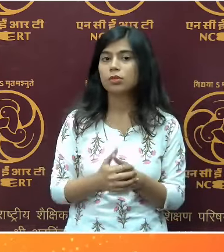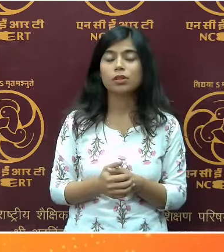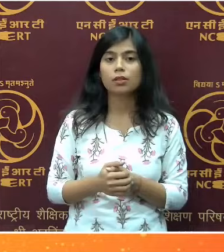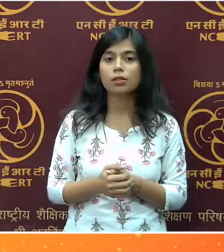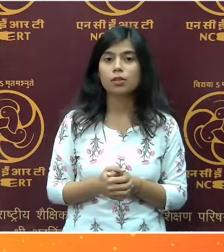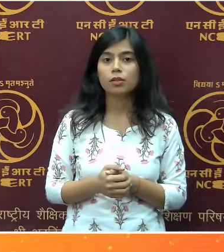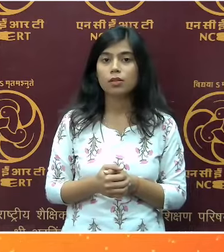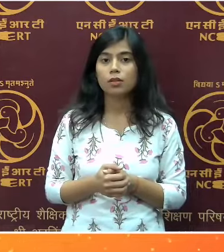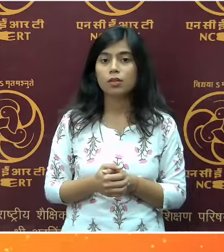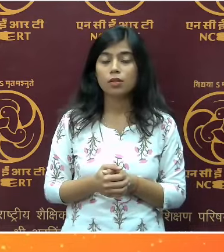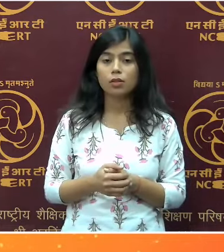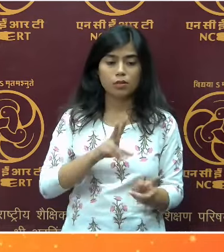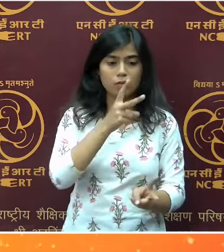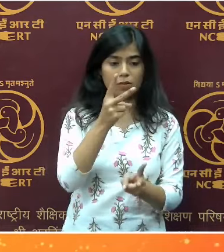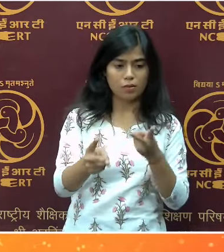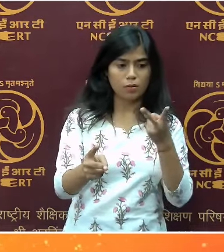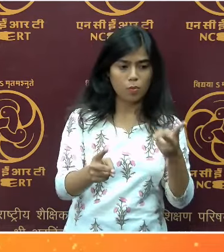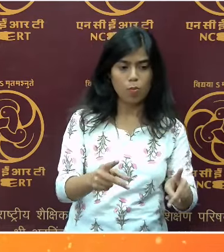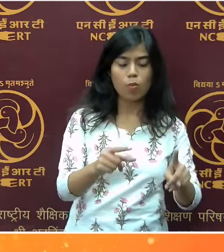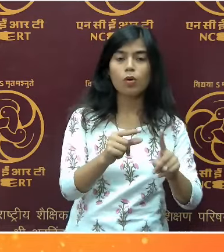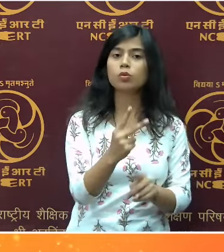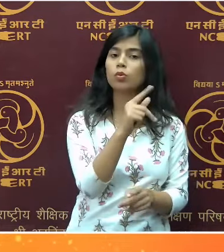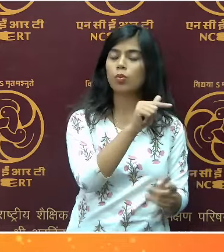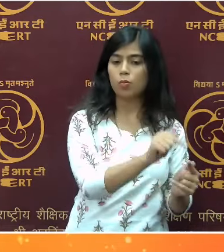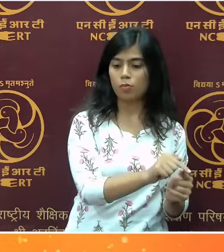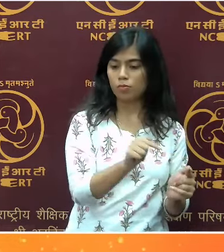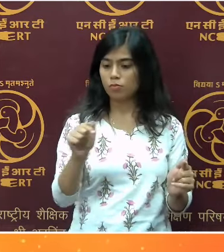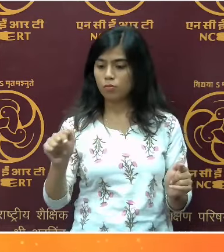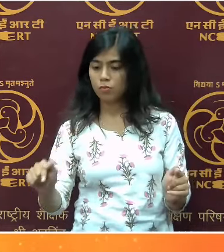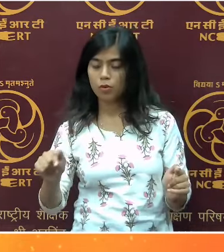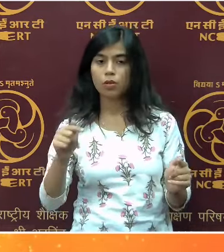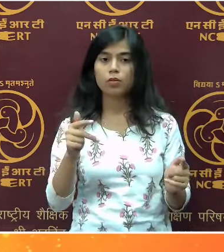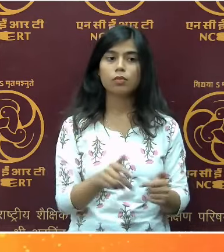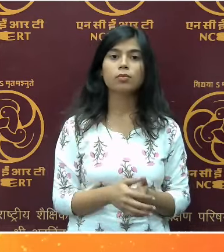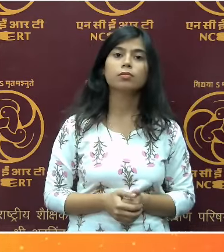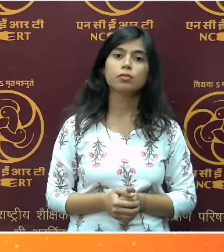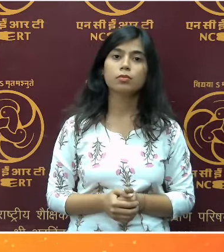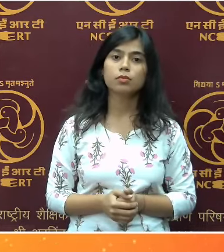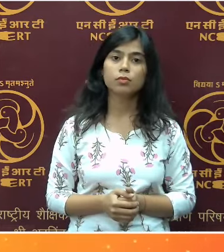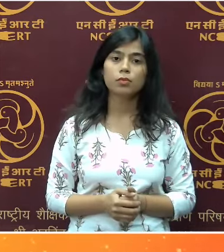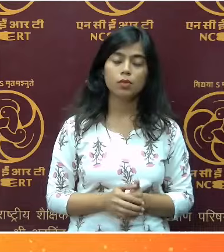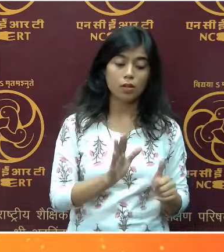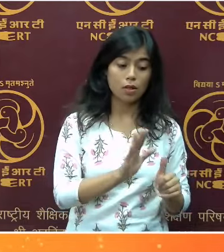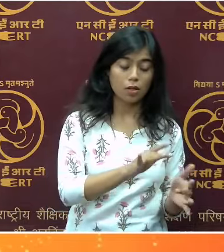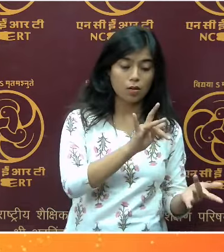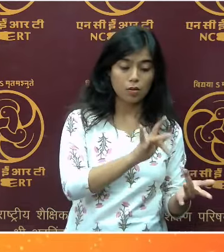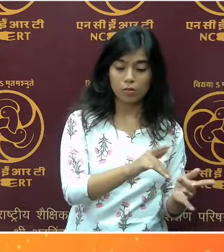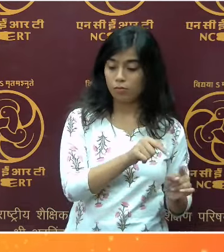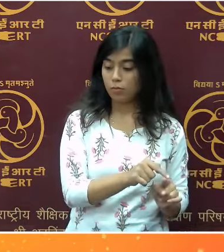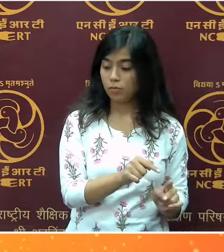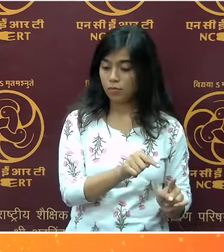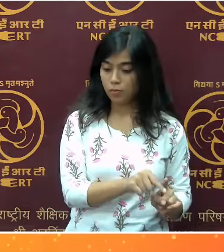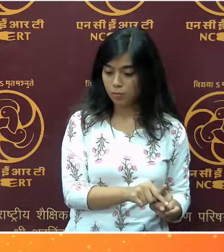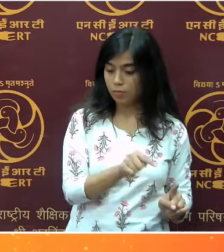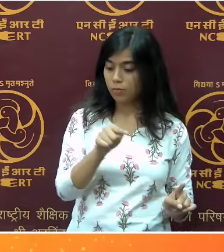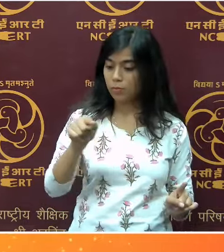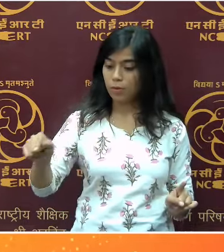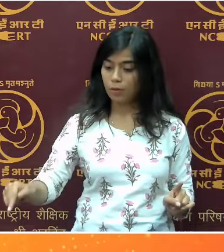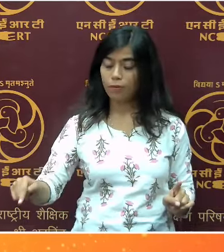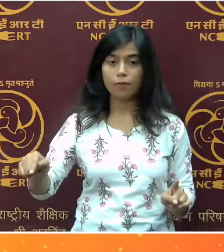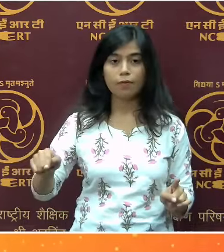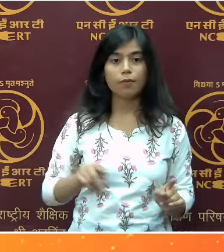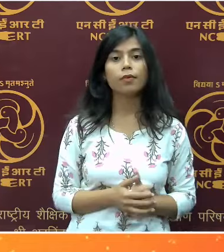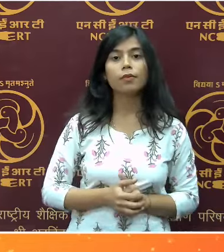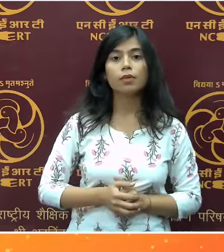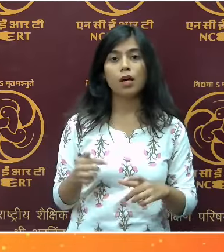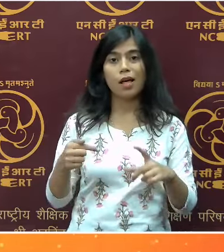of the potential difference between these 2 points, the electron from the excess end will go to the electron